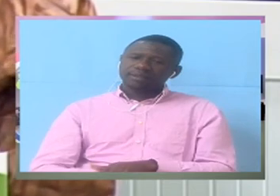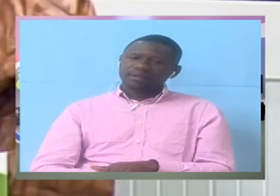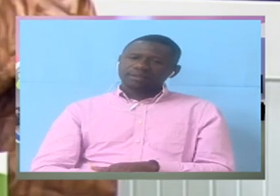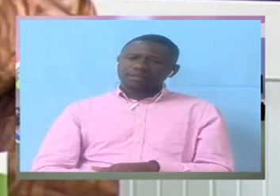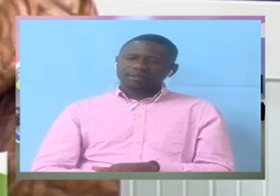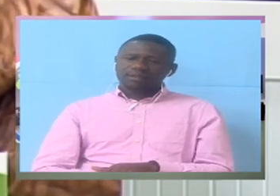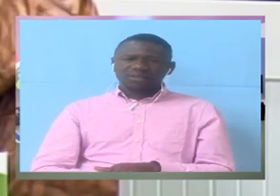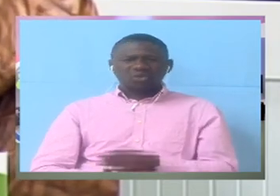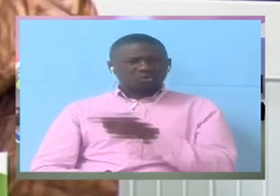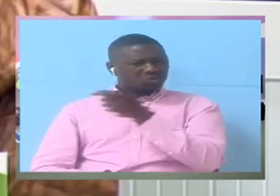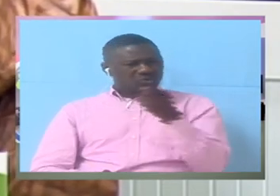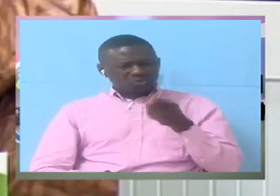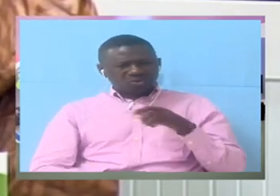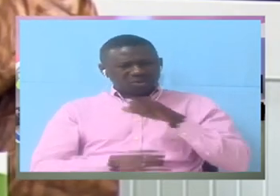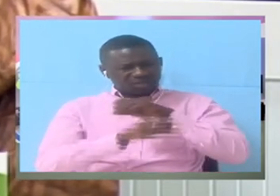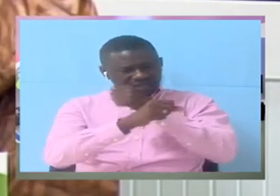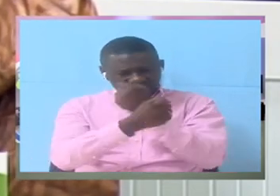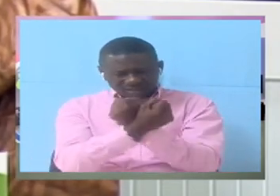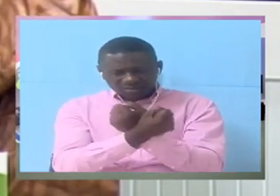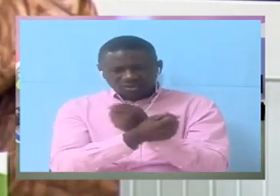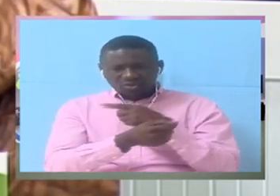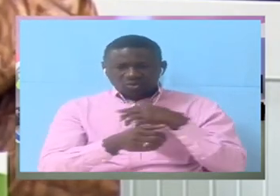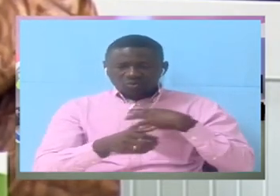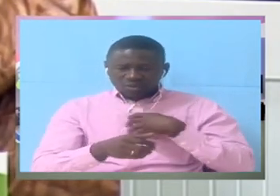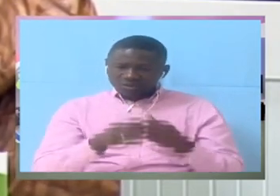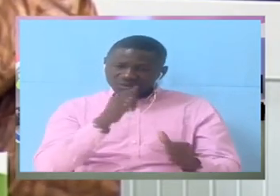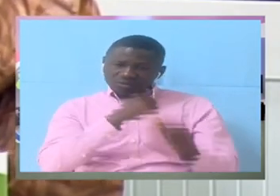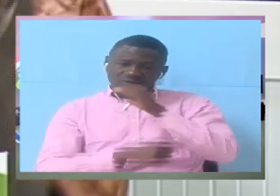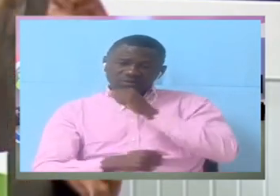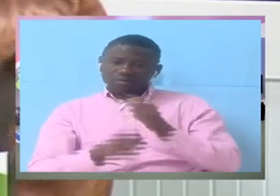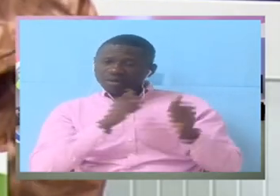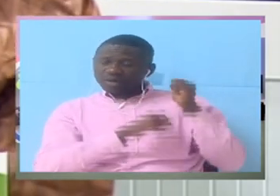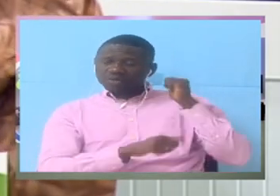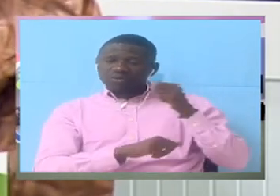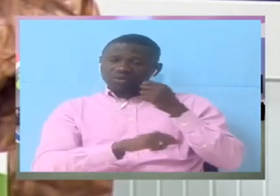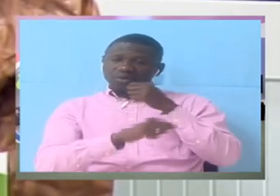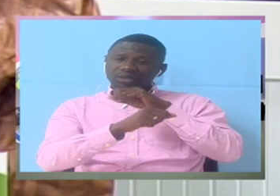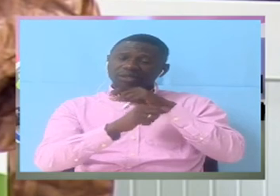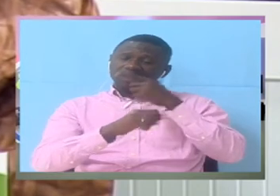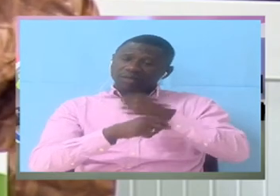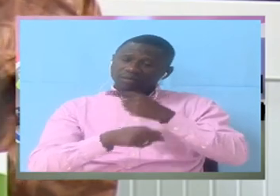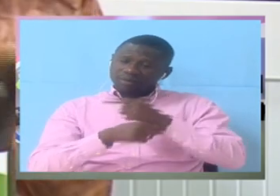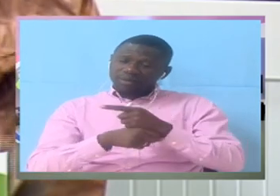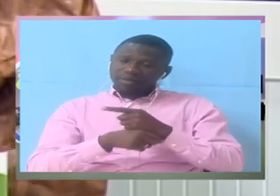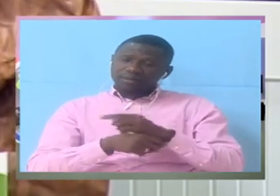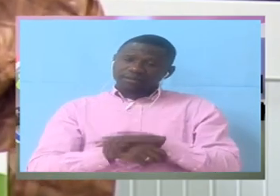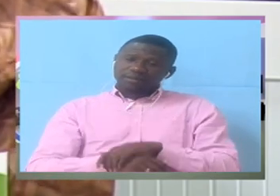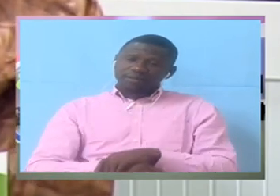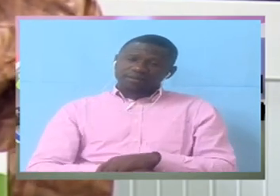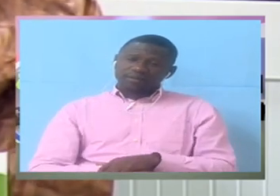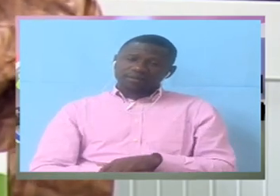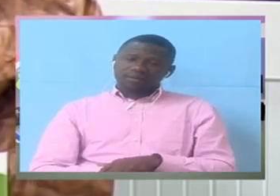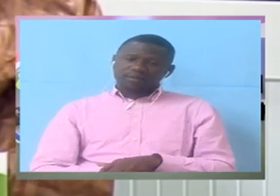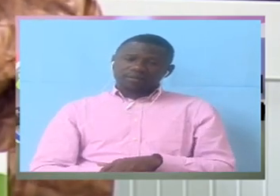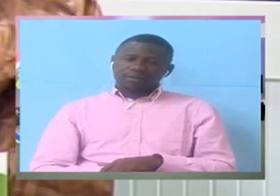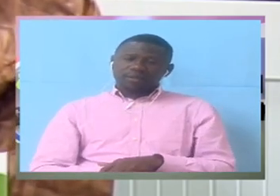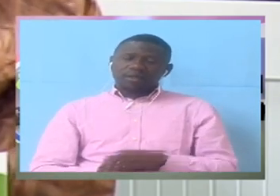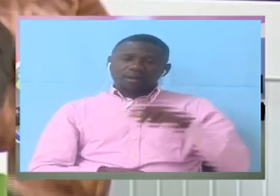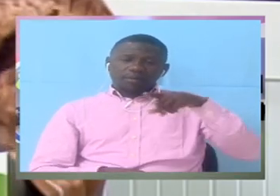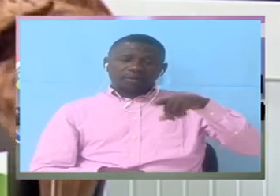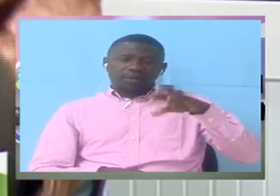have arrested us and you want to return us to the Gambia. Prince Johnson. Prince Johnson. Yes. He killed